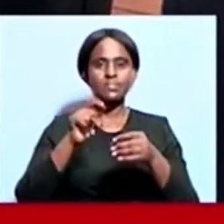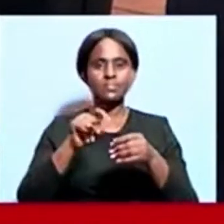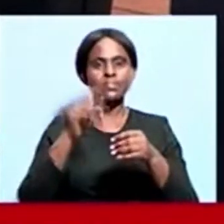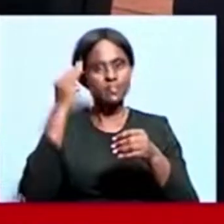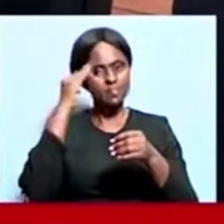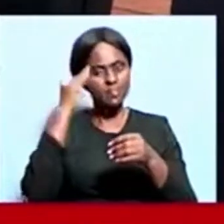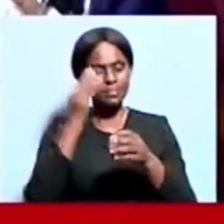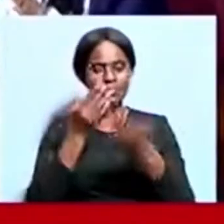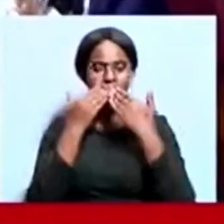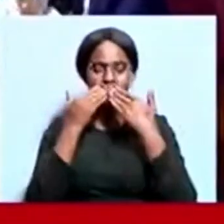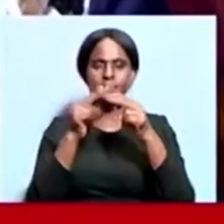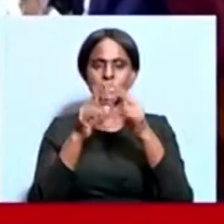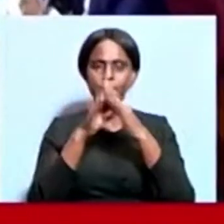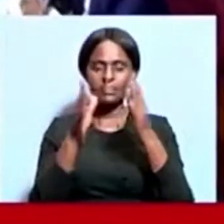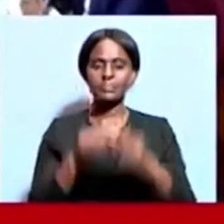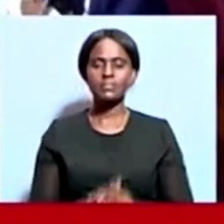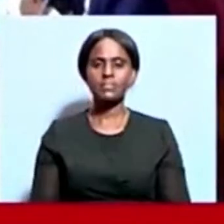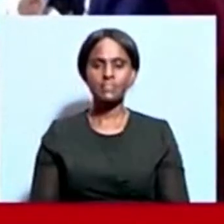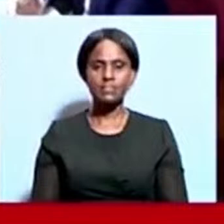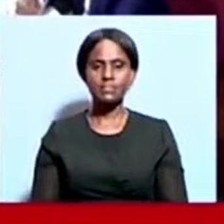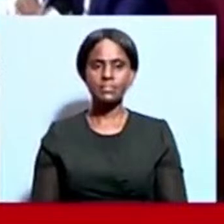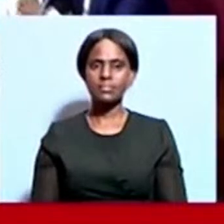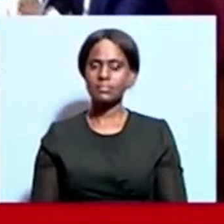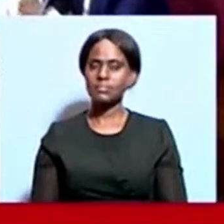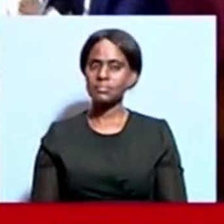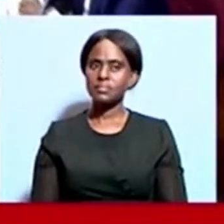much, Honorable Simumba.